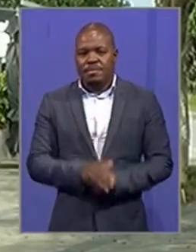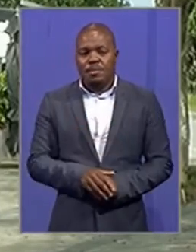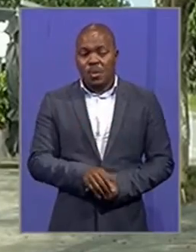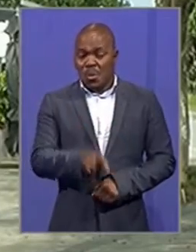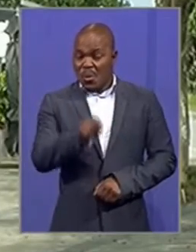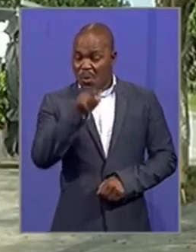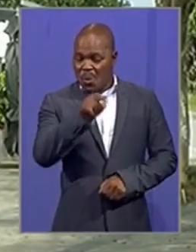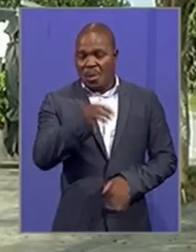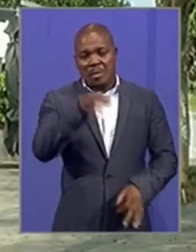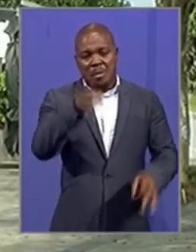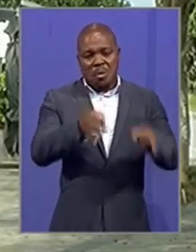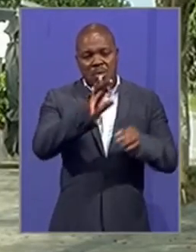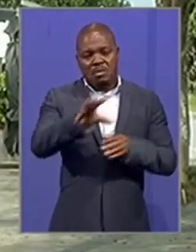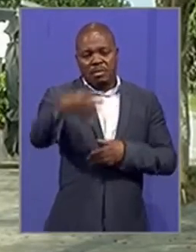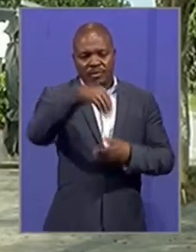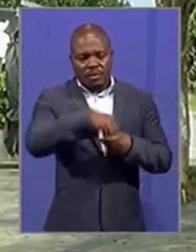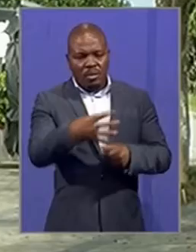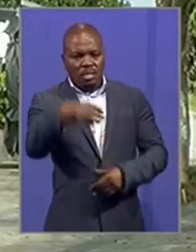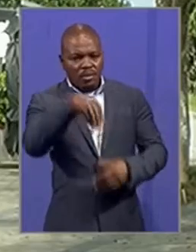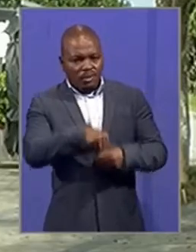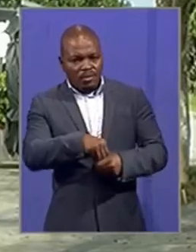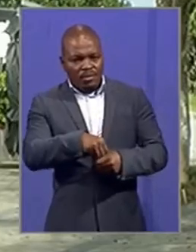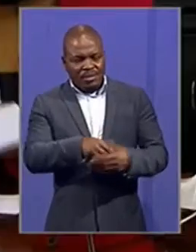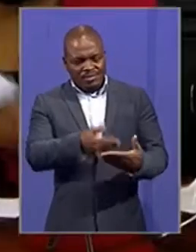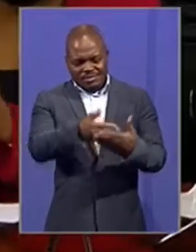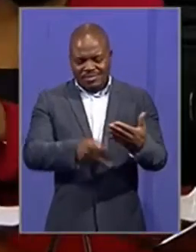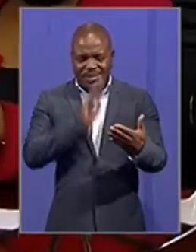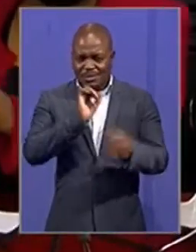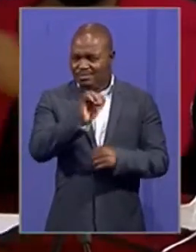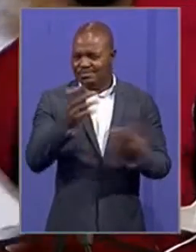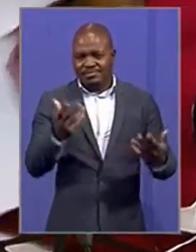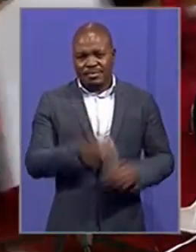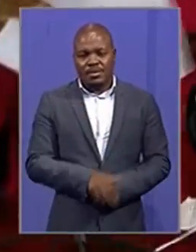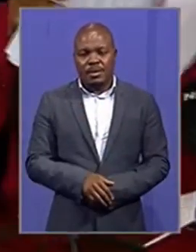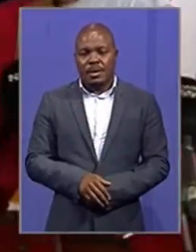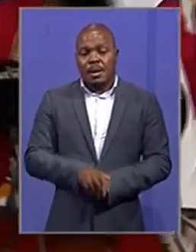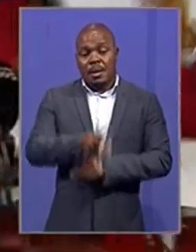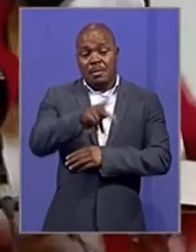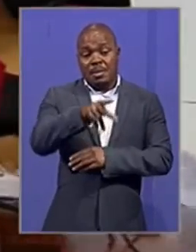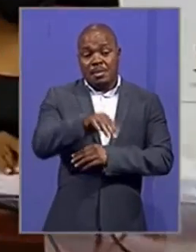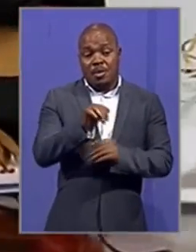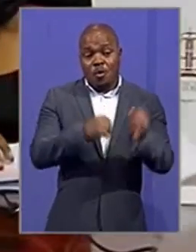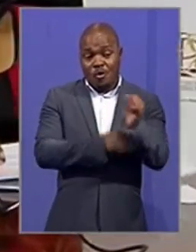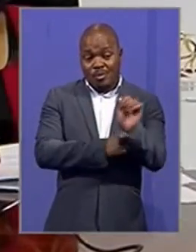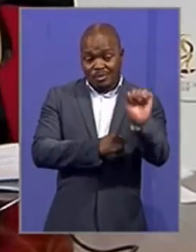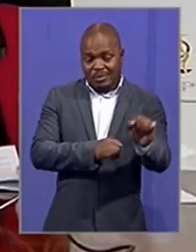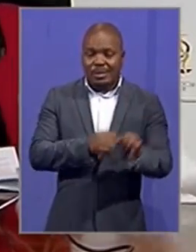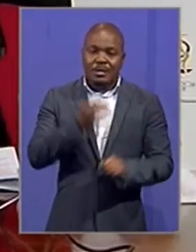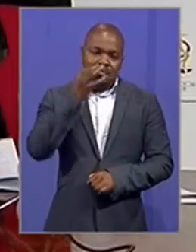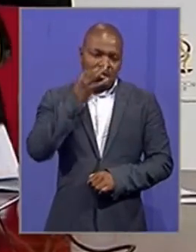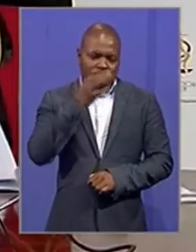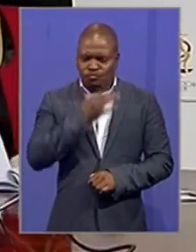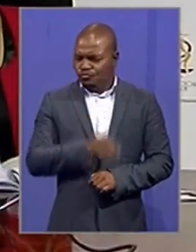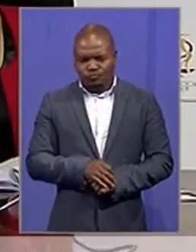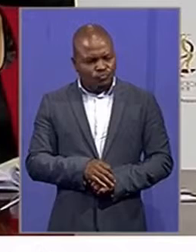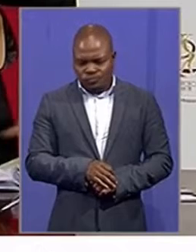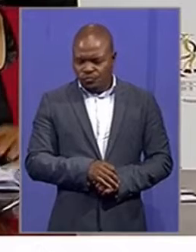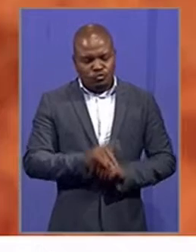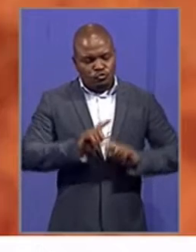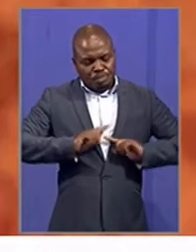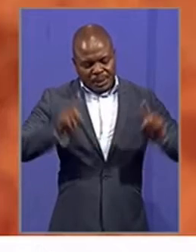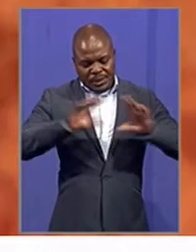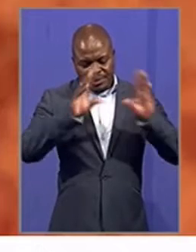in the political spaces insofar as the report is concerned. Kantoro ya Mosireletsi wa Setjhaba e hanana le ditlaleho tsena tsa mokga o busang.